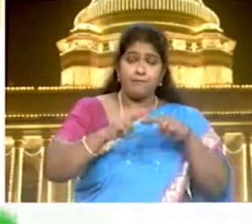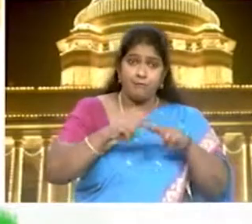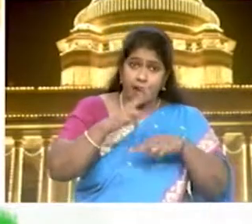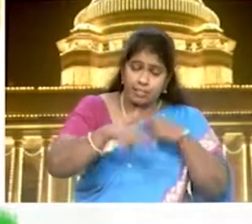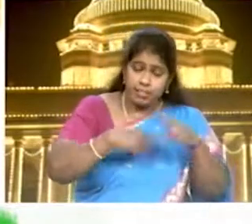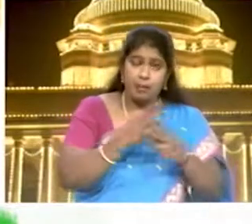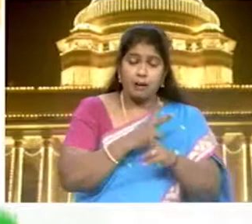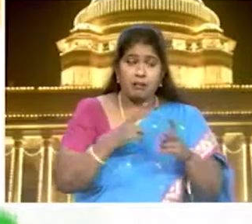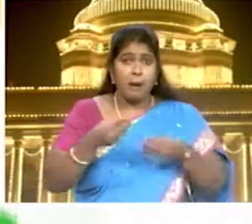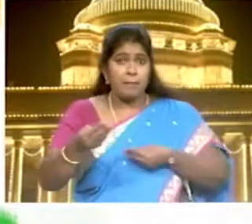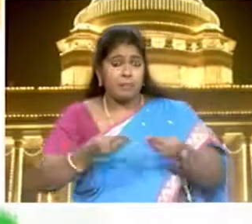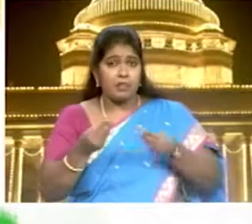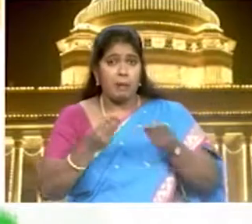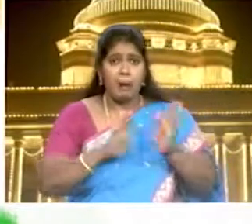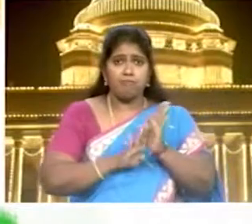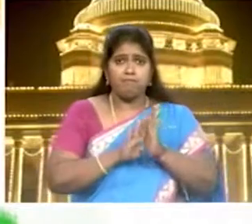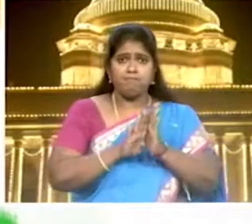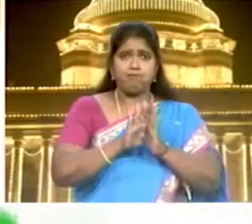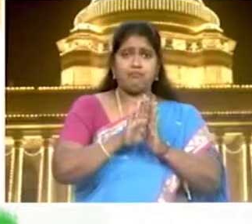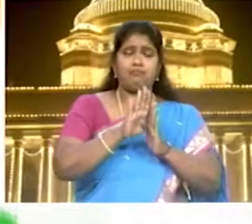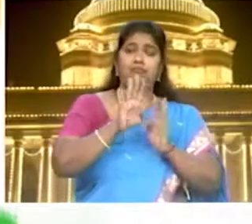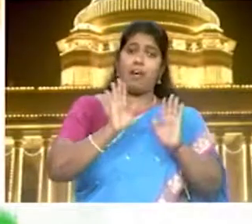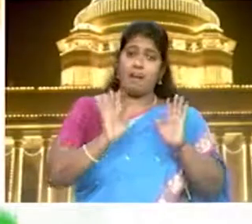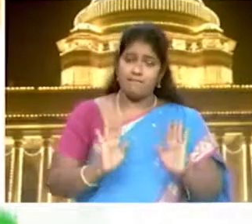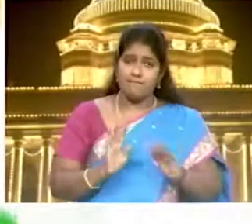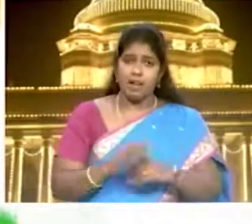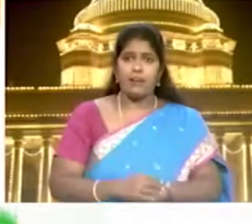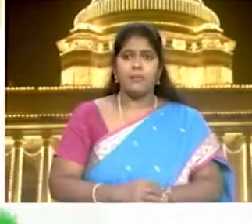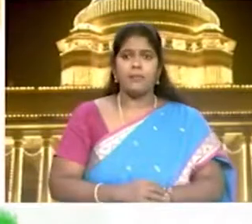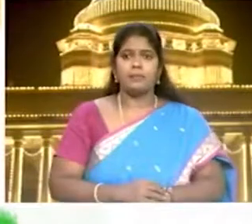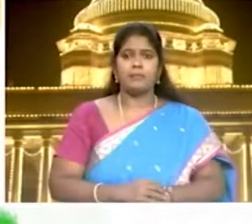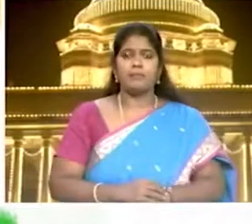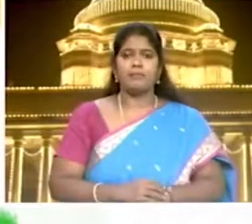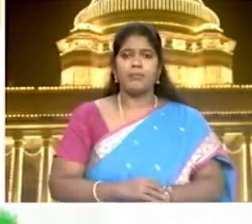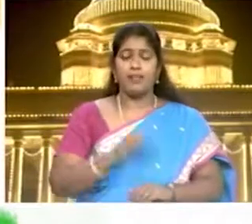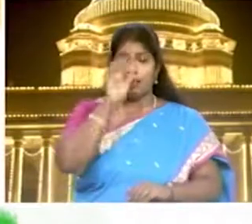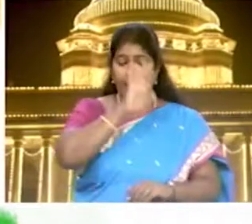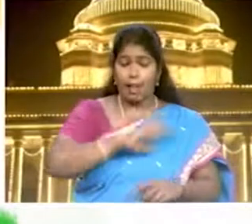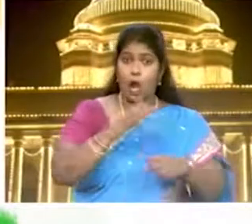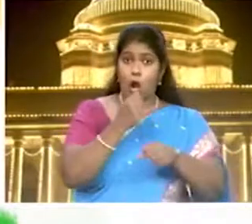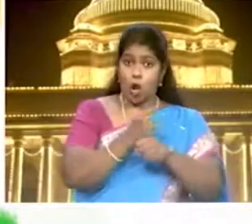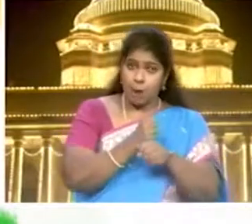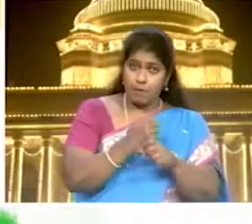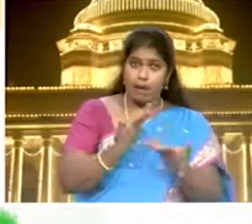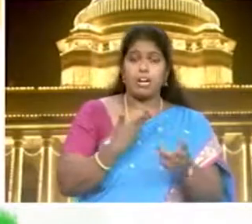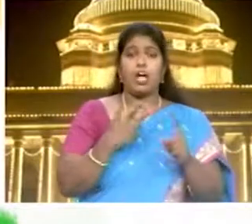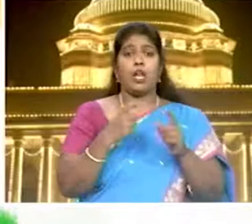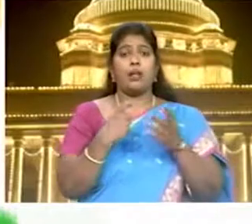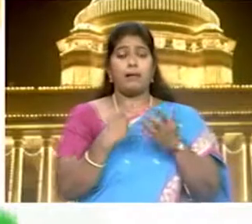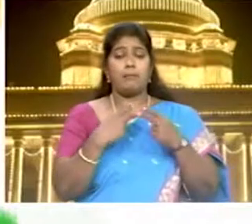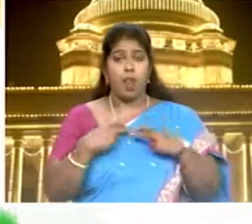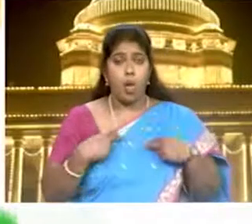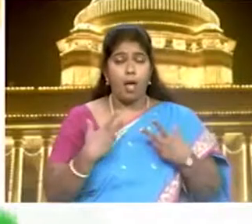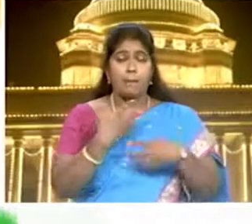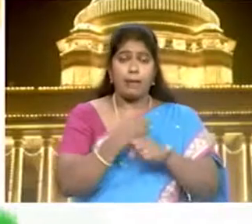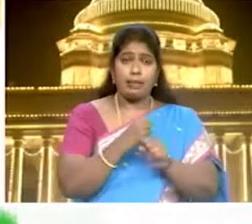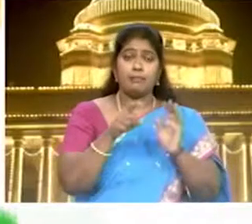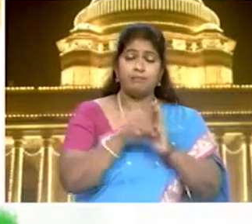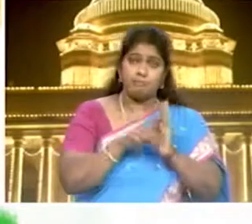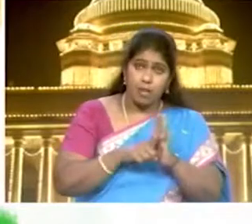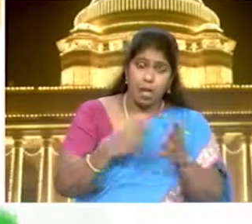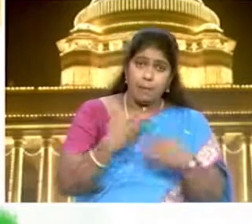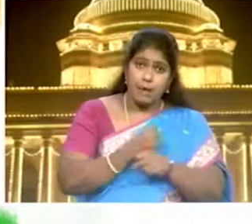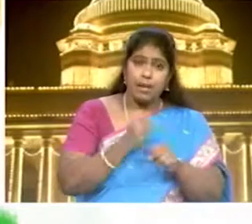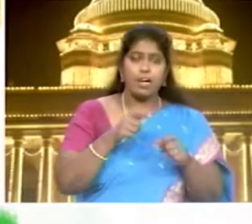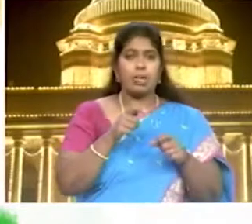shining example of our industrial progress. The government and policymakers deserve credit for beating the